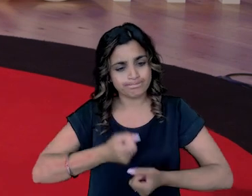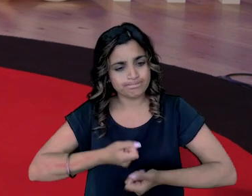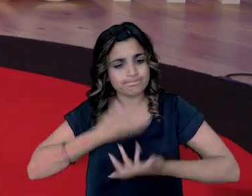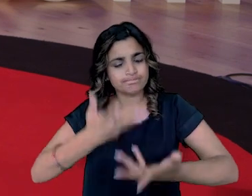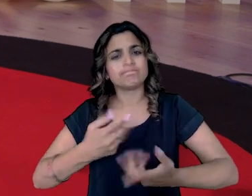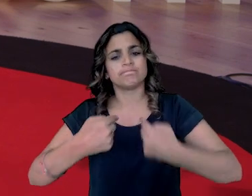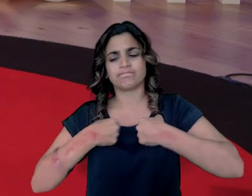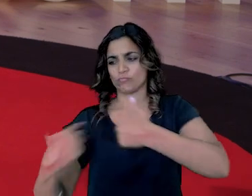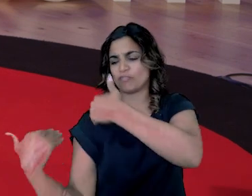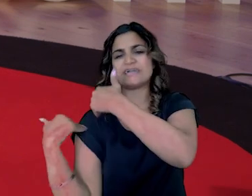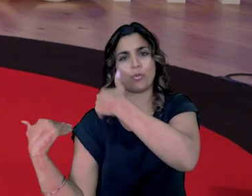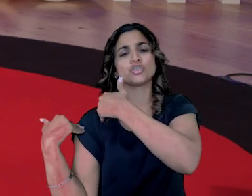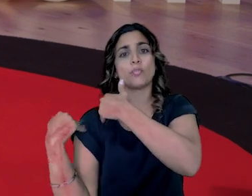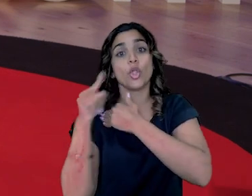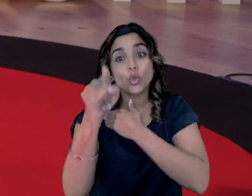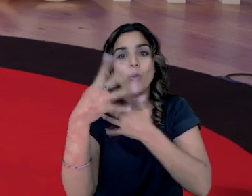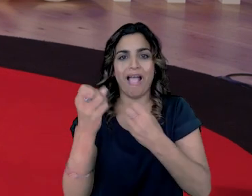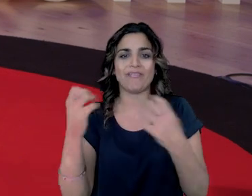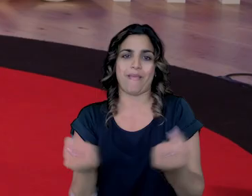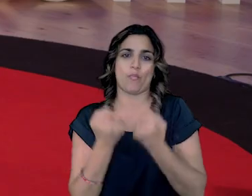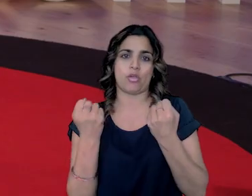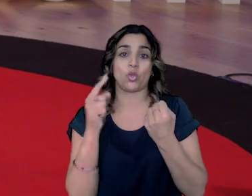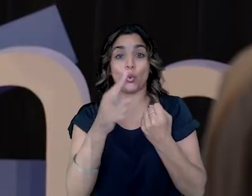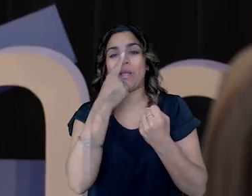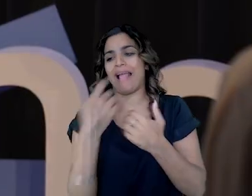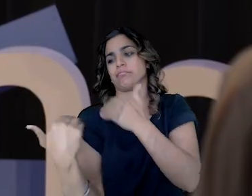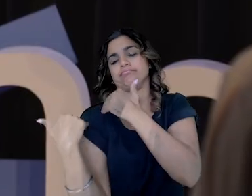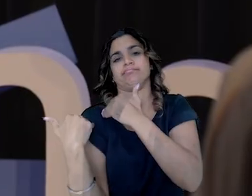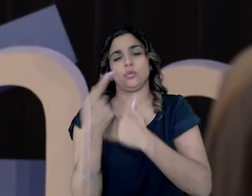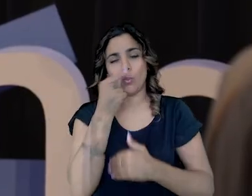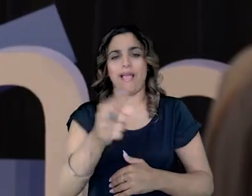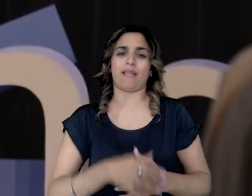of the responsibility for the power that you have